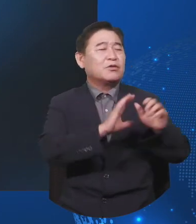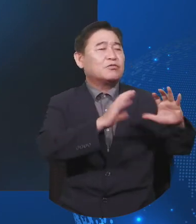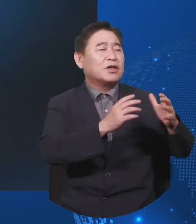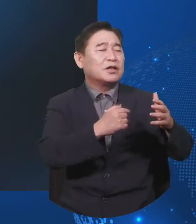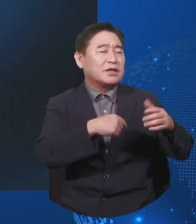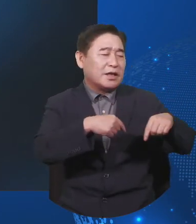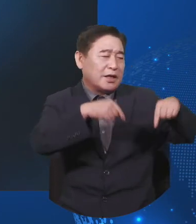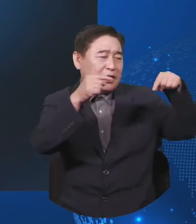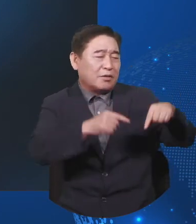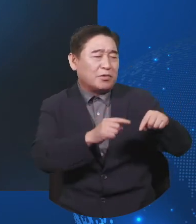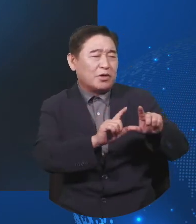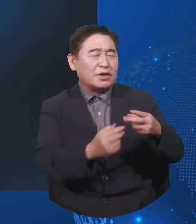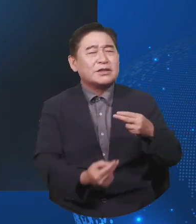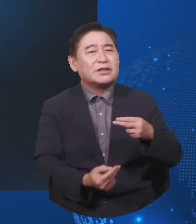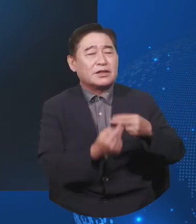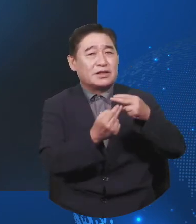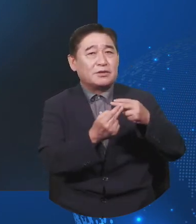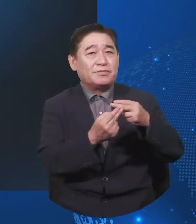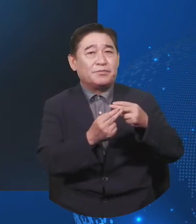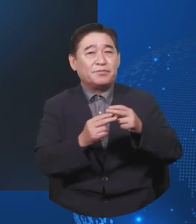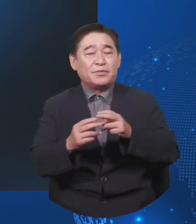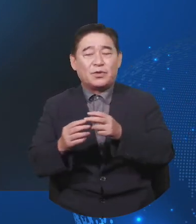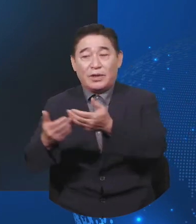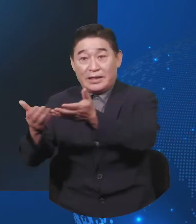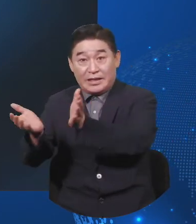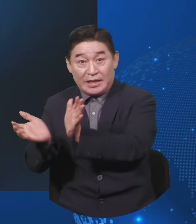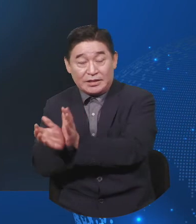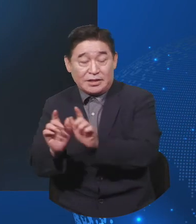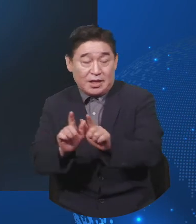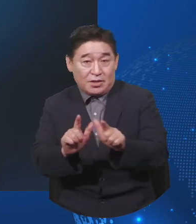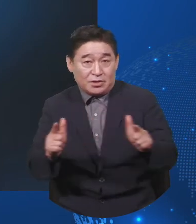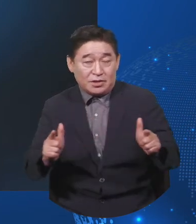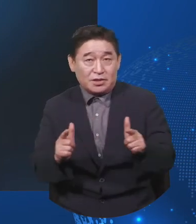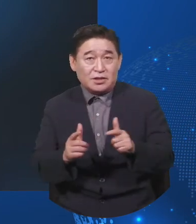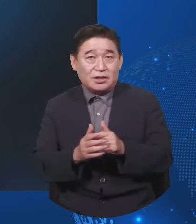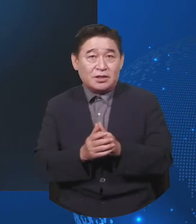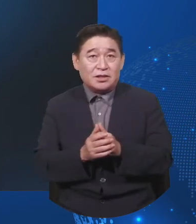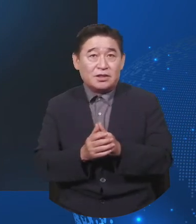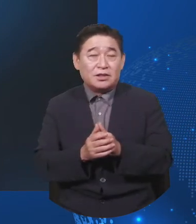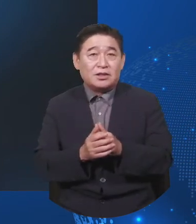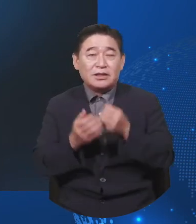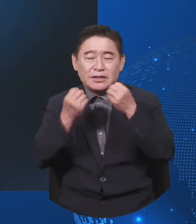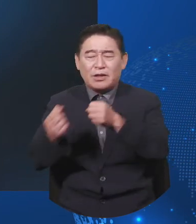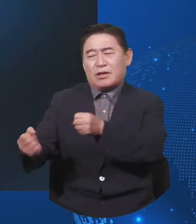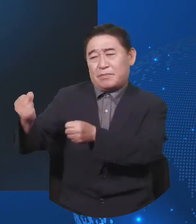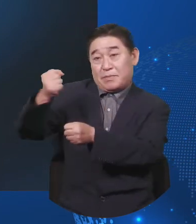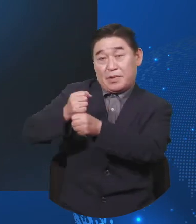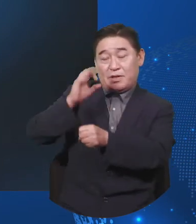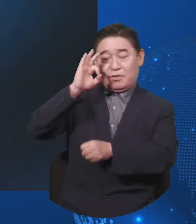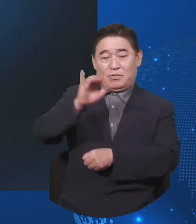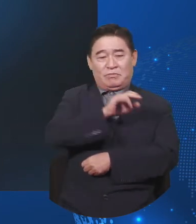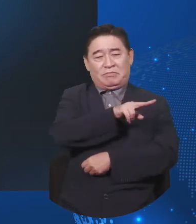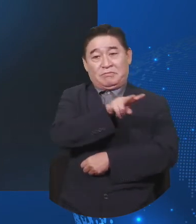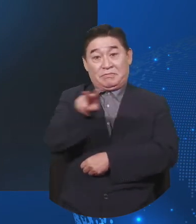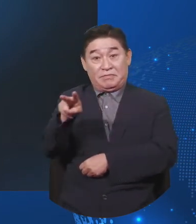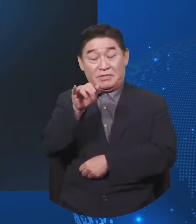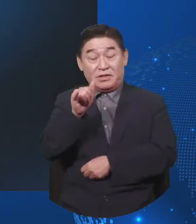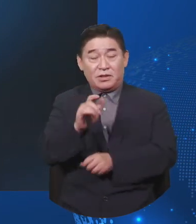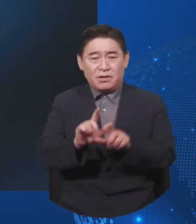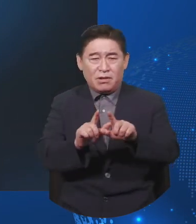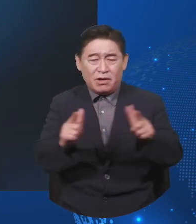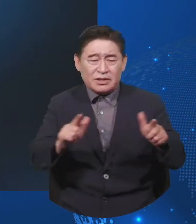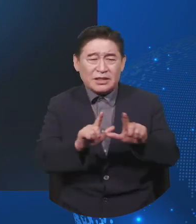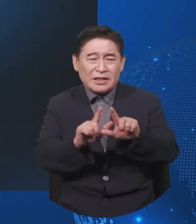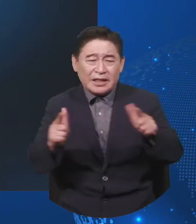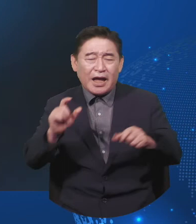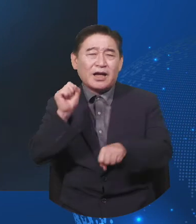are various approaches, and sometimes that is the strength of South-South cooperation. You can't put